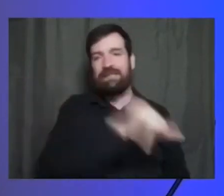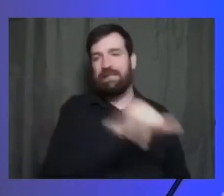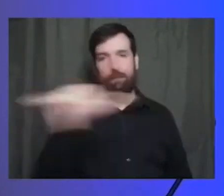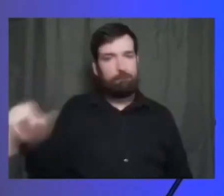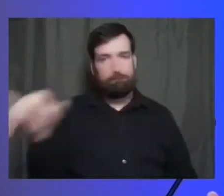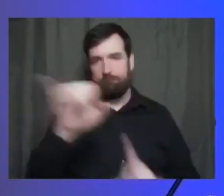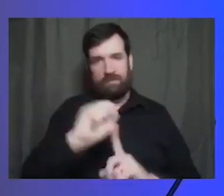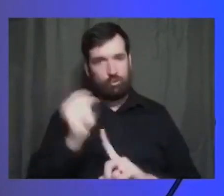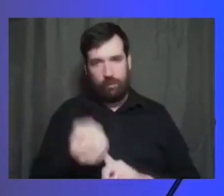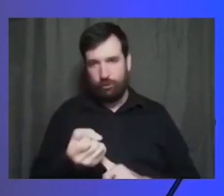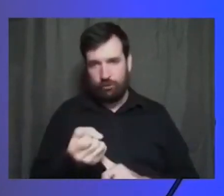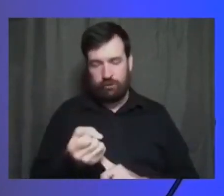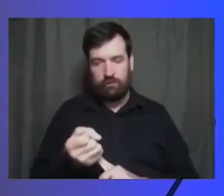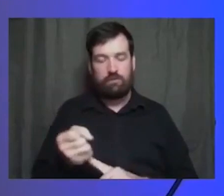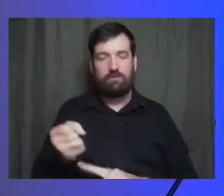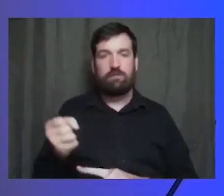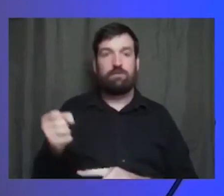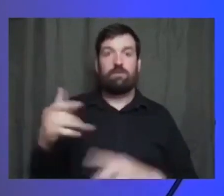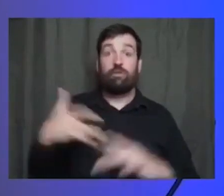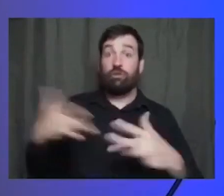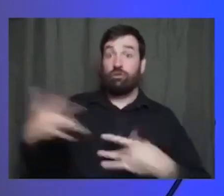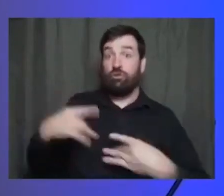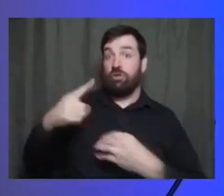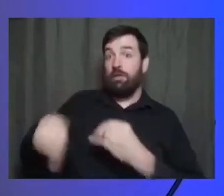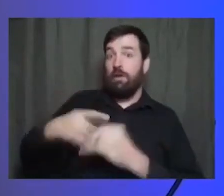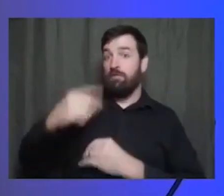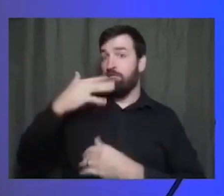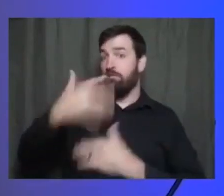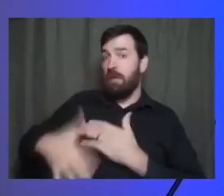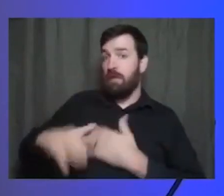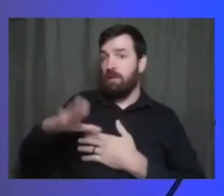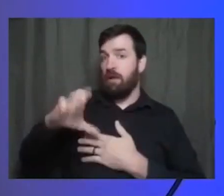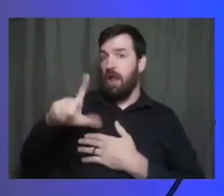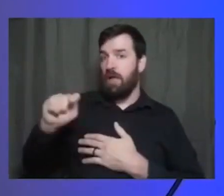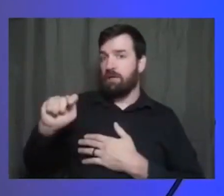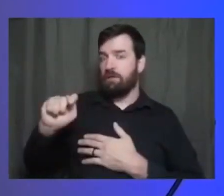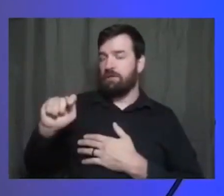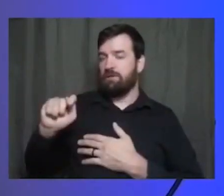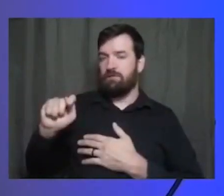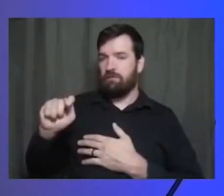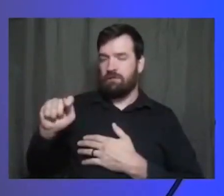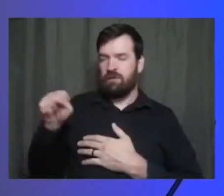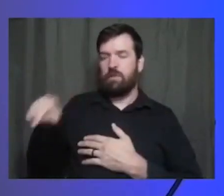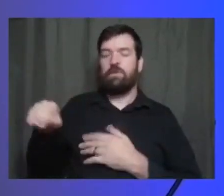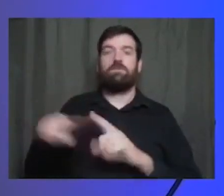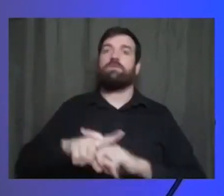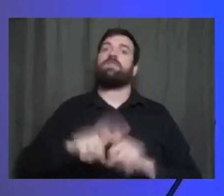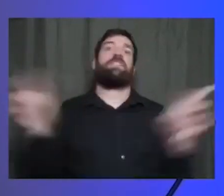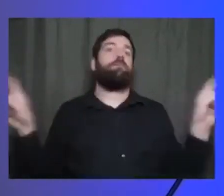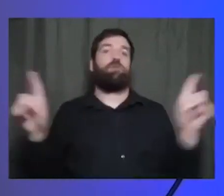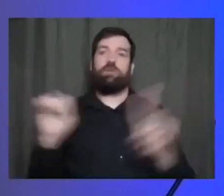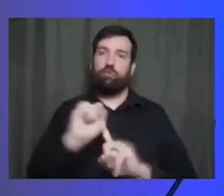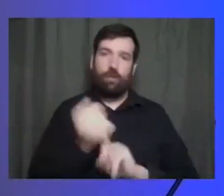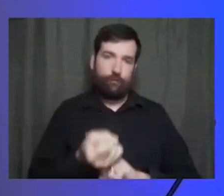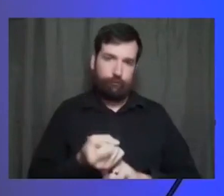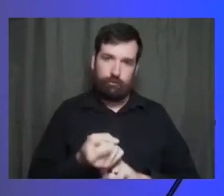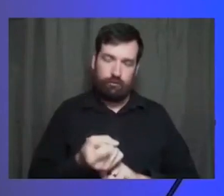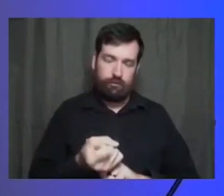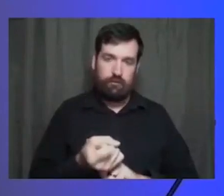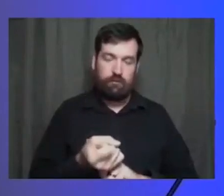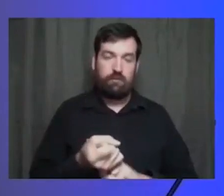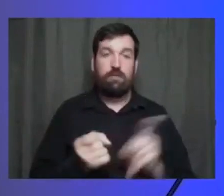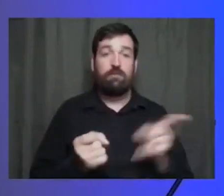was concern for the blood clots. So we can't equate the two. Yeah. They're completely two different situations. This one